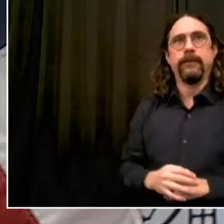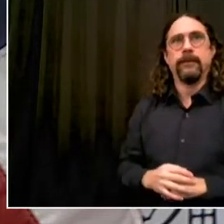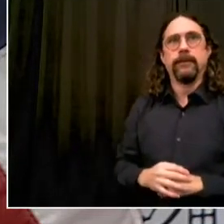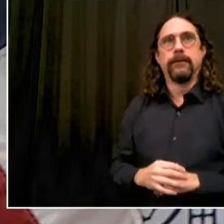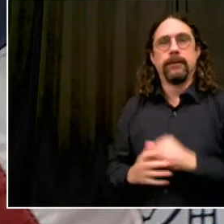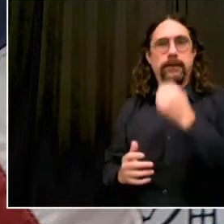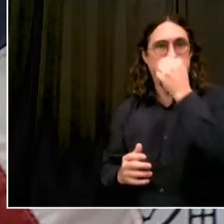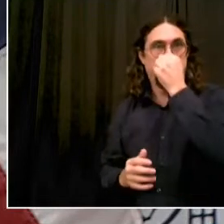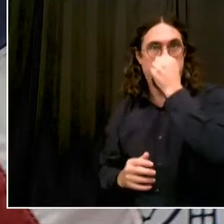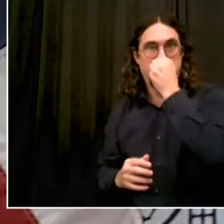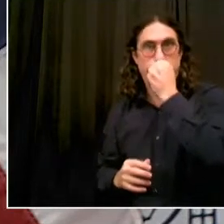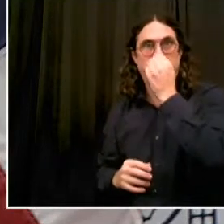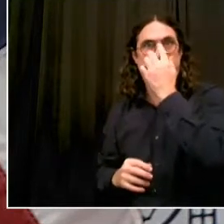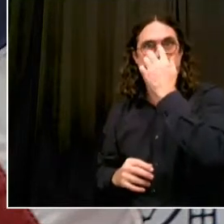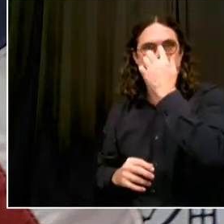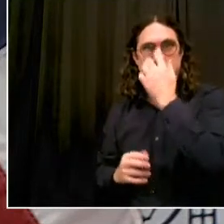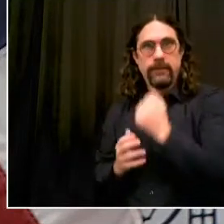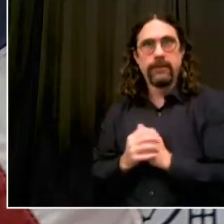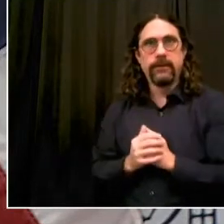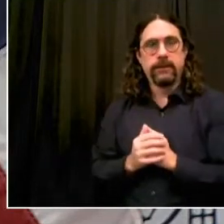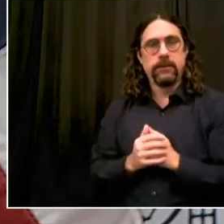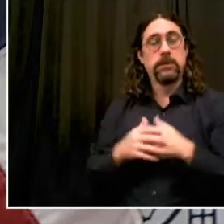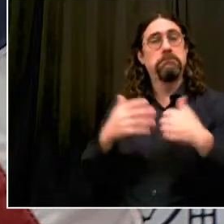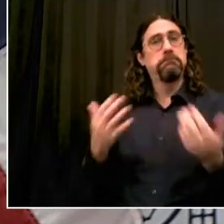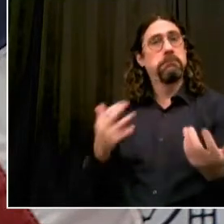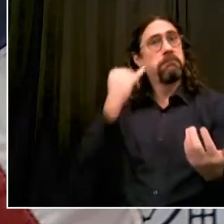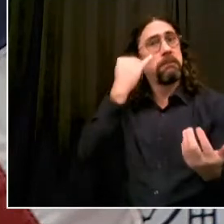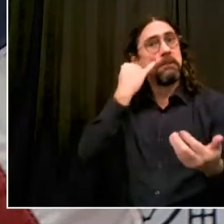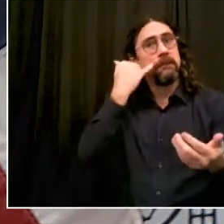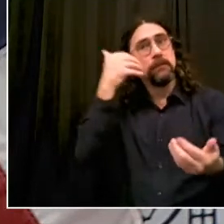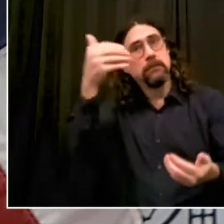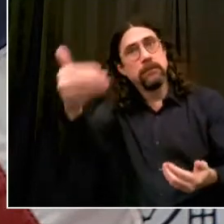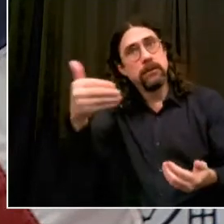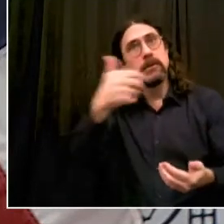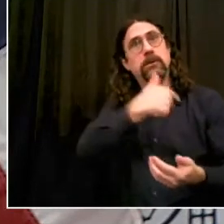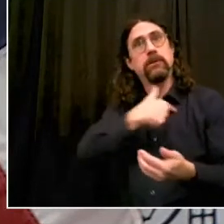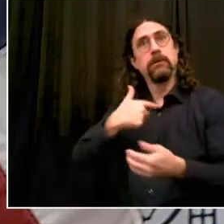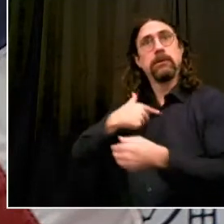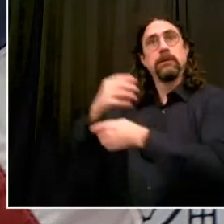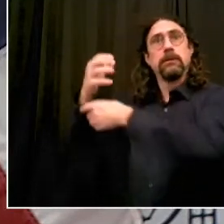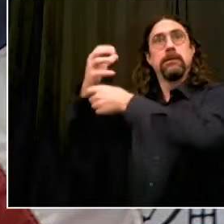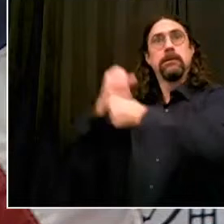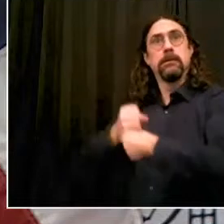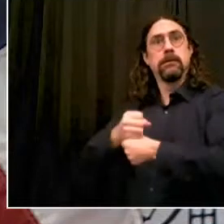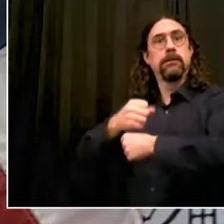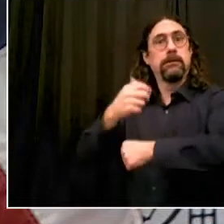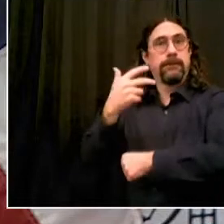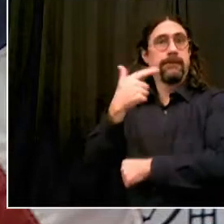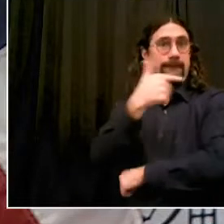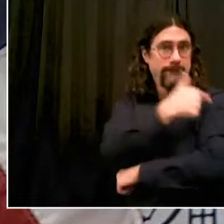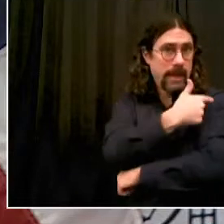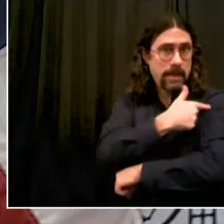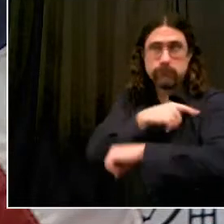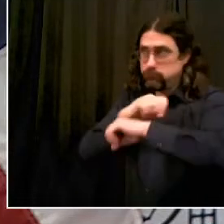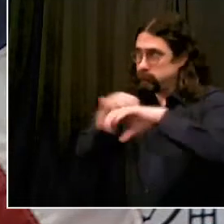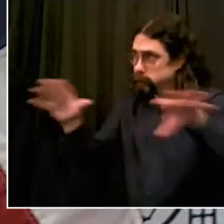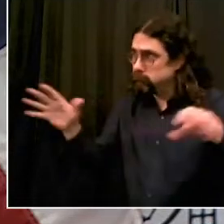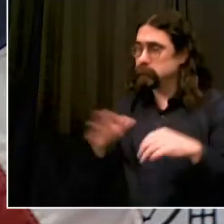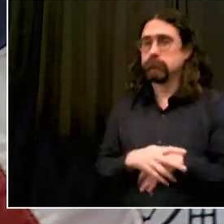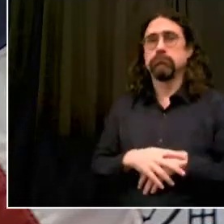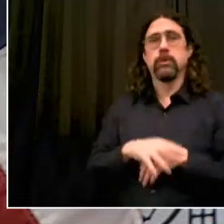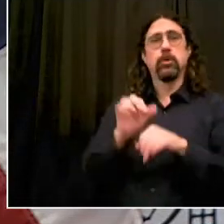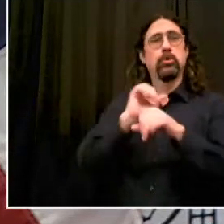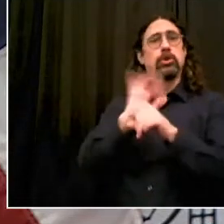set of circumstances where we'll be able to accommodate more kids. But a lot has to be worked out between now and then. Go ahead,